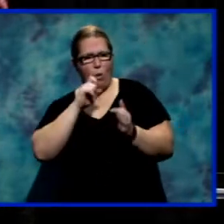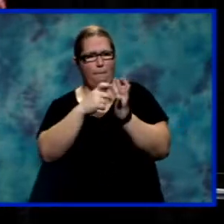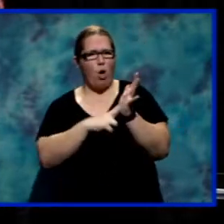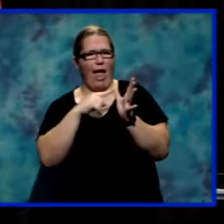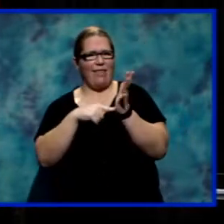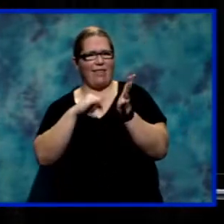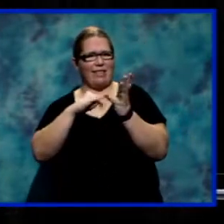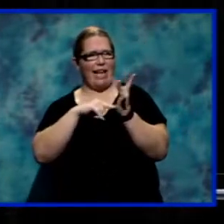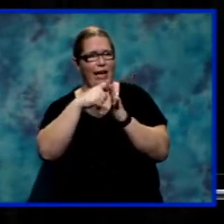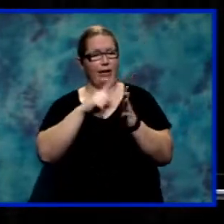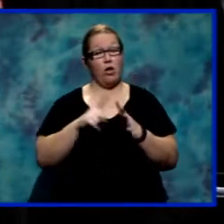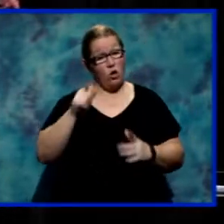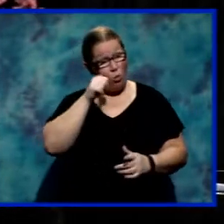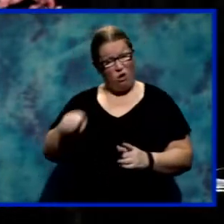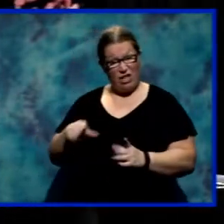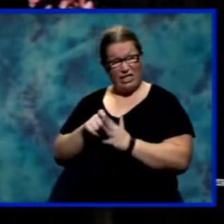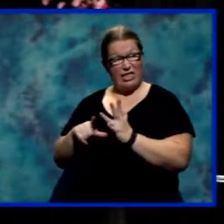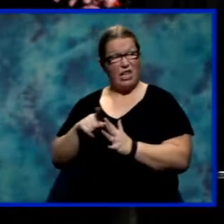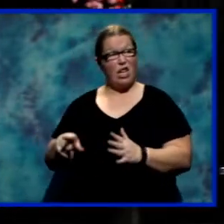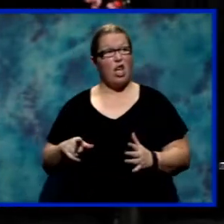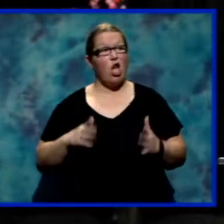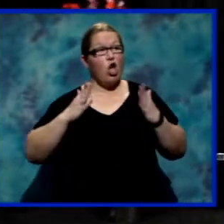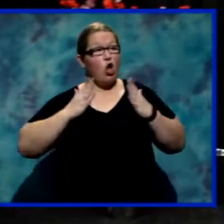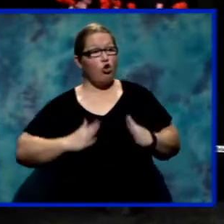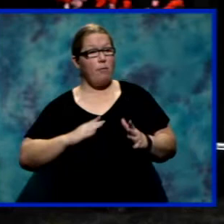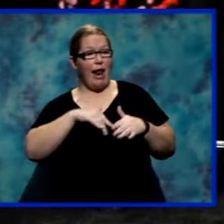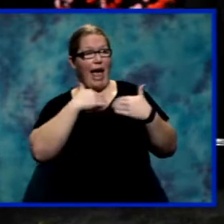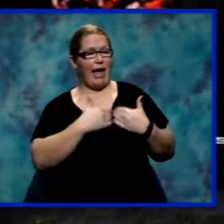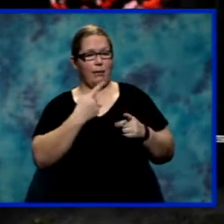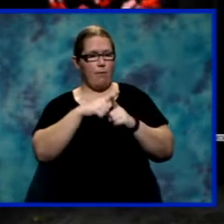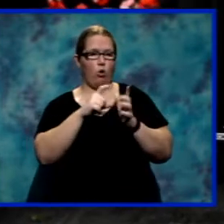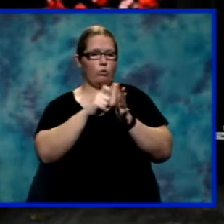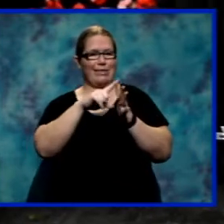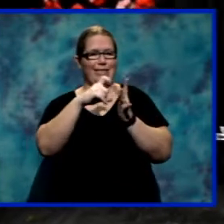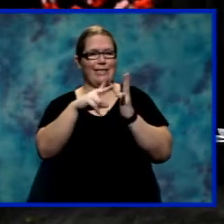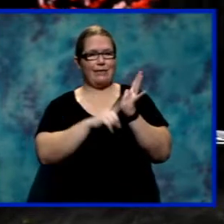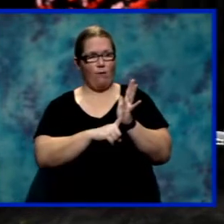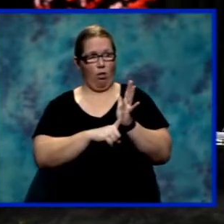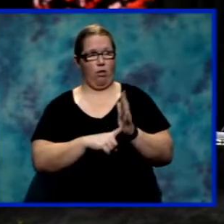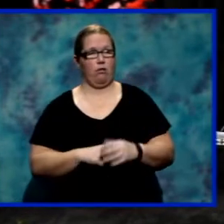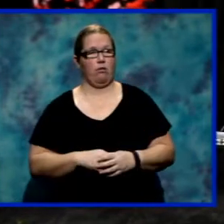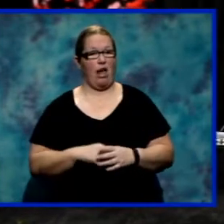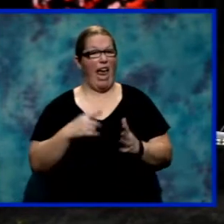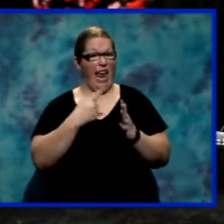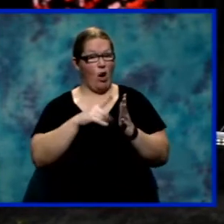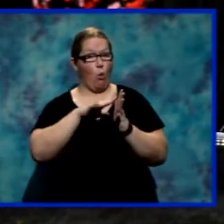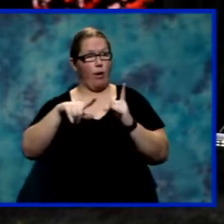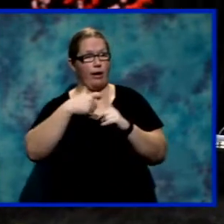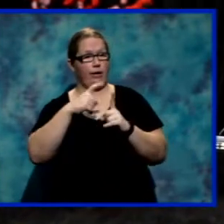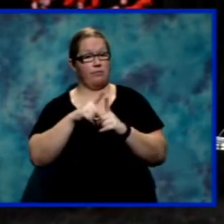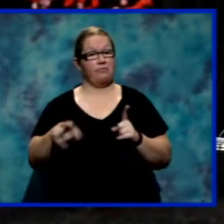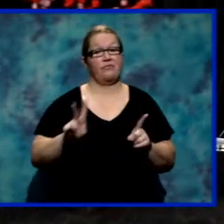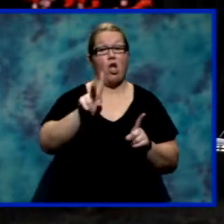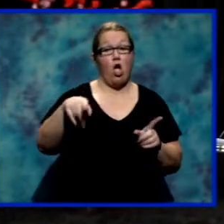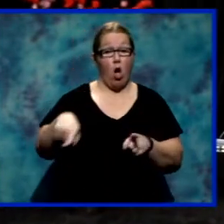did? The human heart is the most deceitful of all things and desperately wicked. He jumped on his